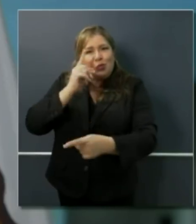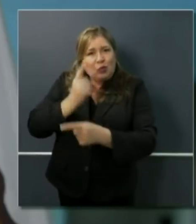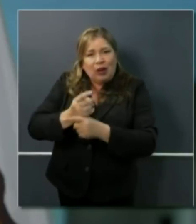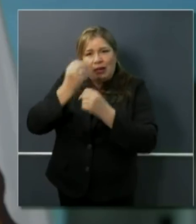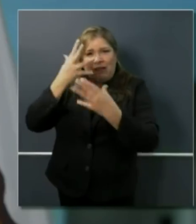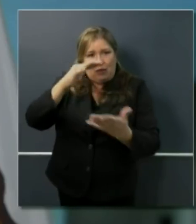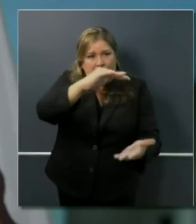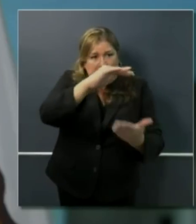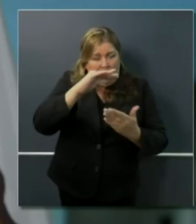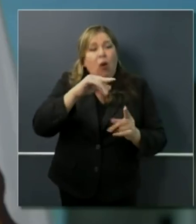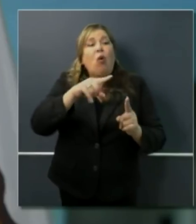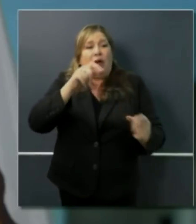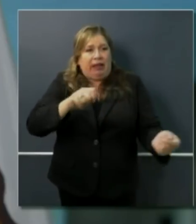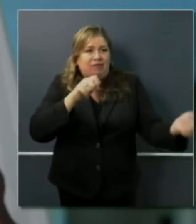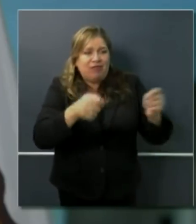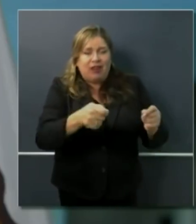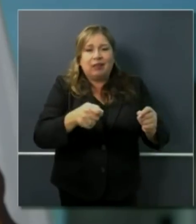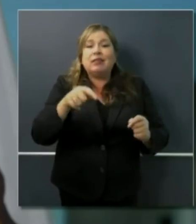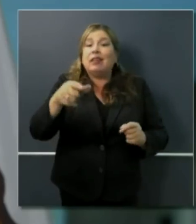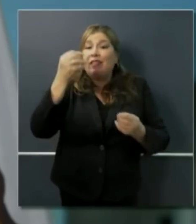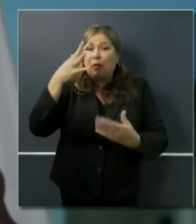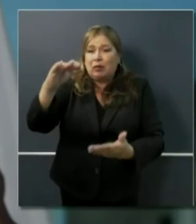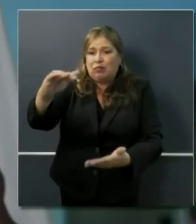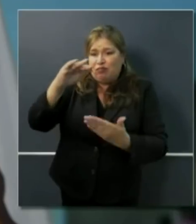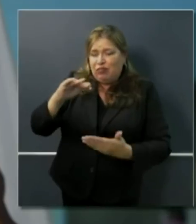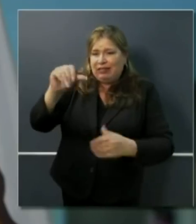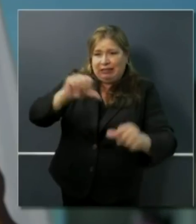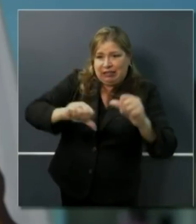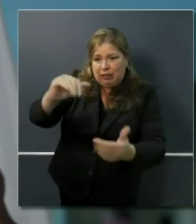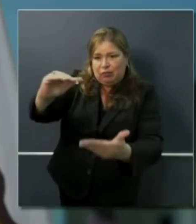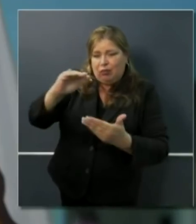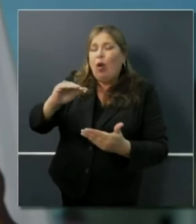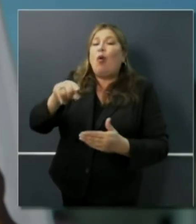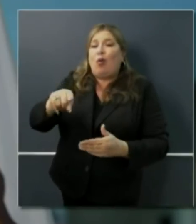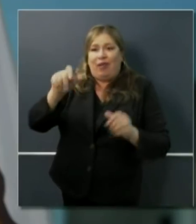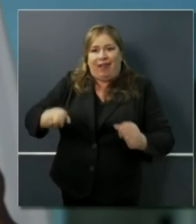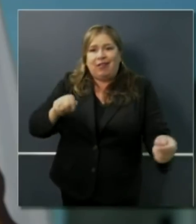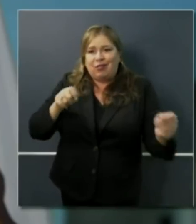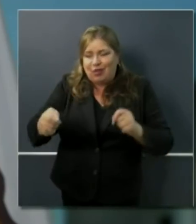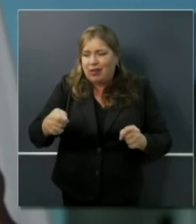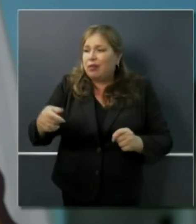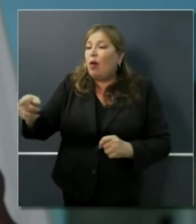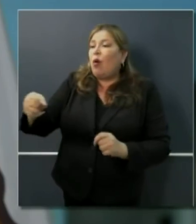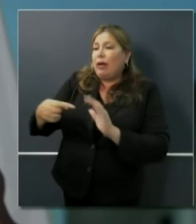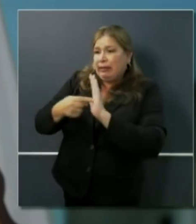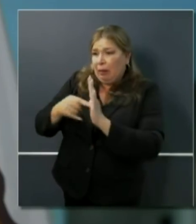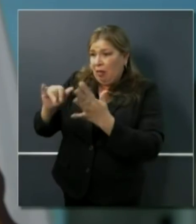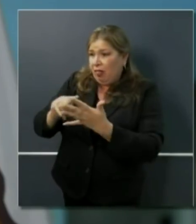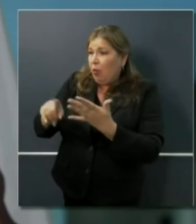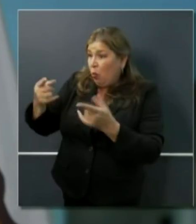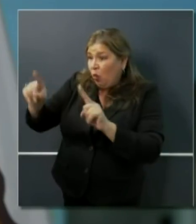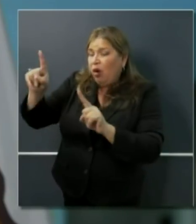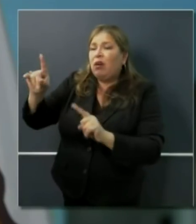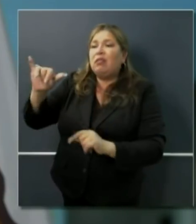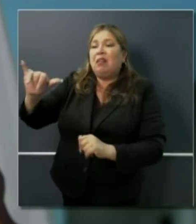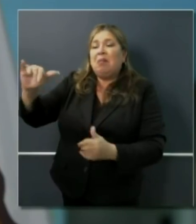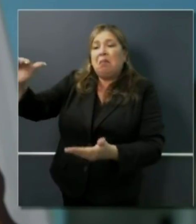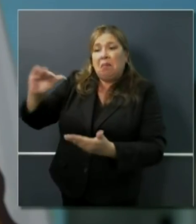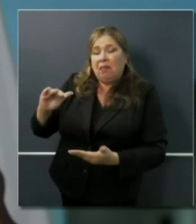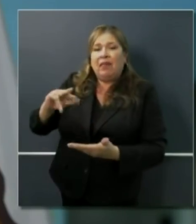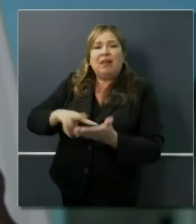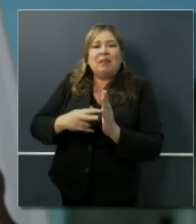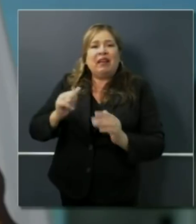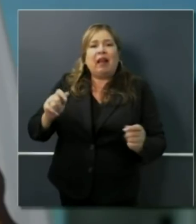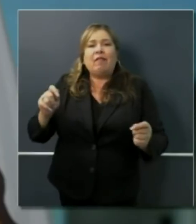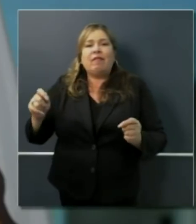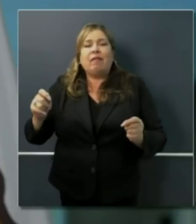science, using real examples on a daily basis to iterate and again to toggle that dimmer so we get exactly